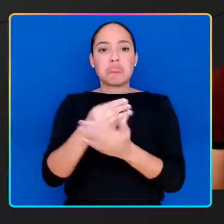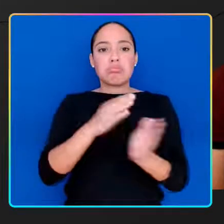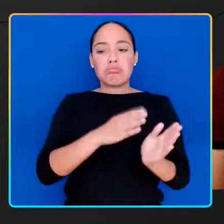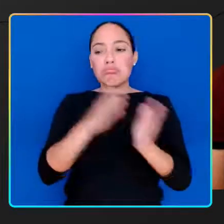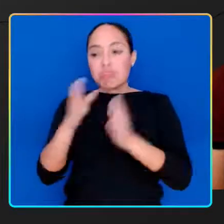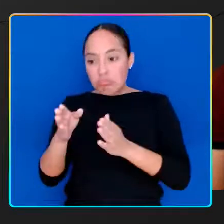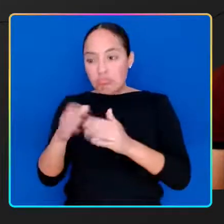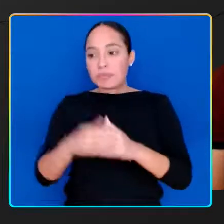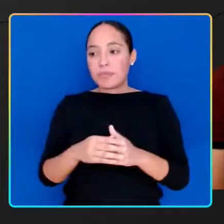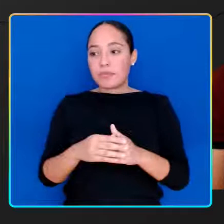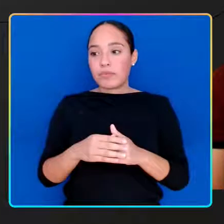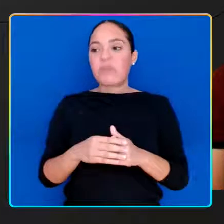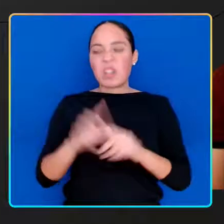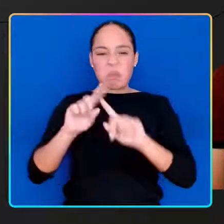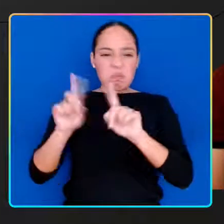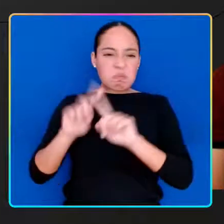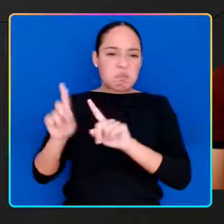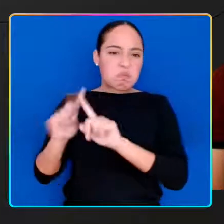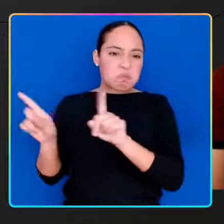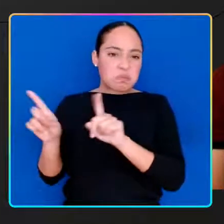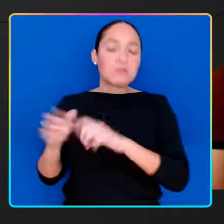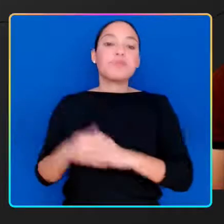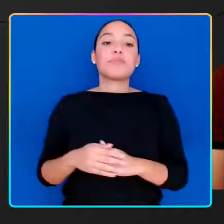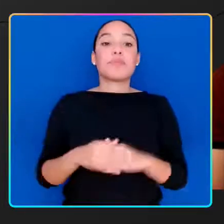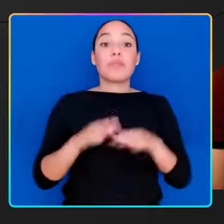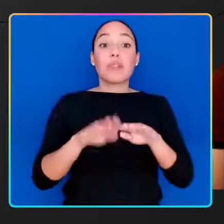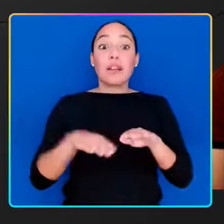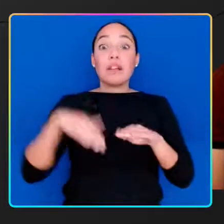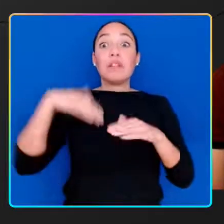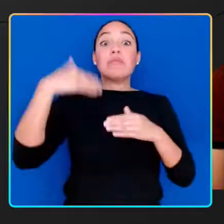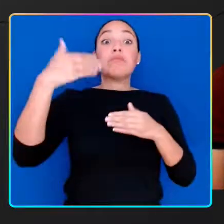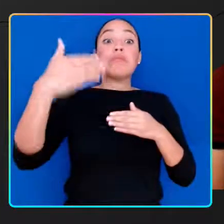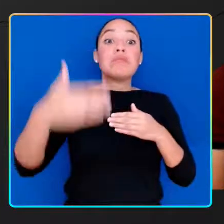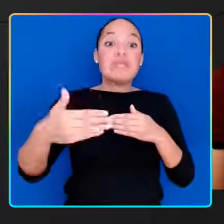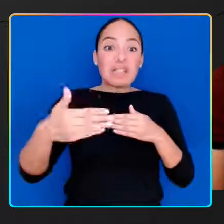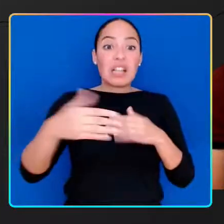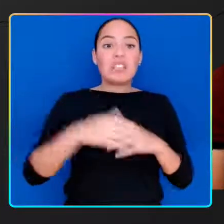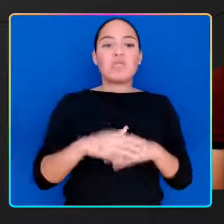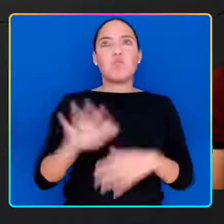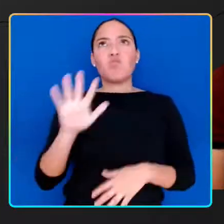I needed a change in topics in 2013, 2014,